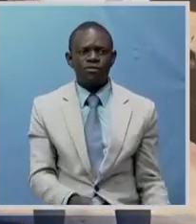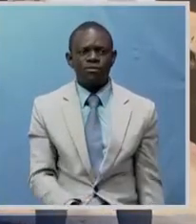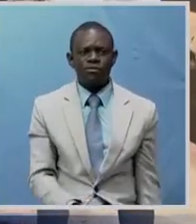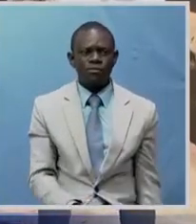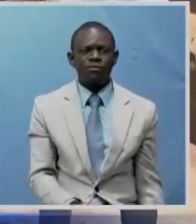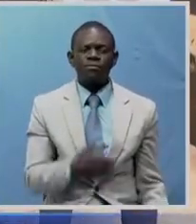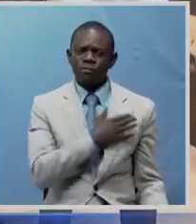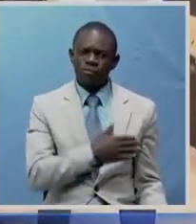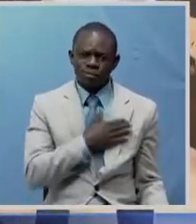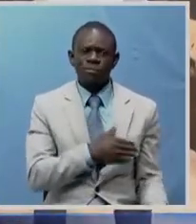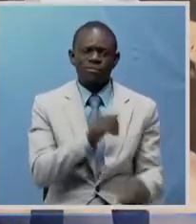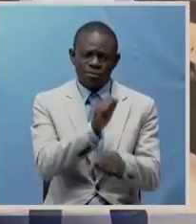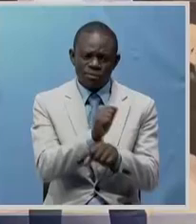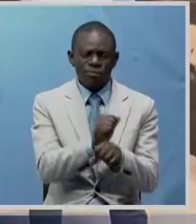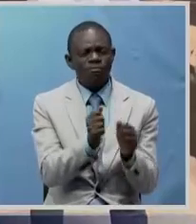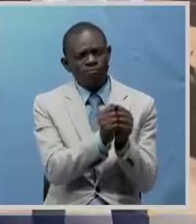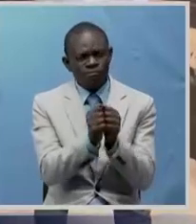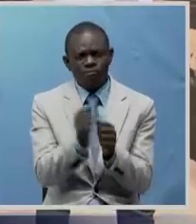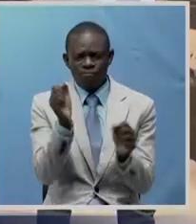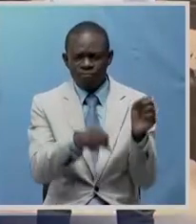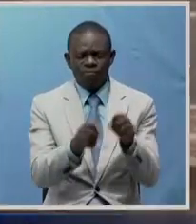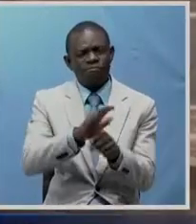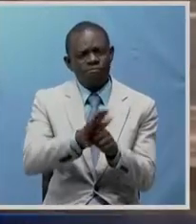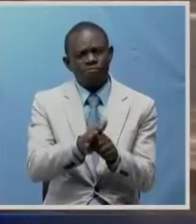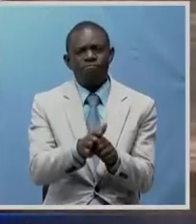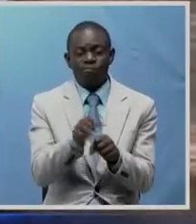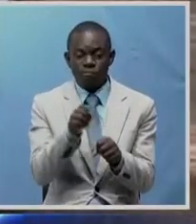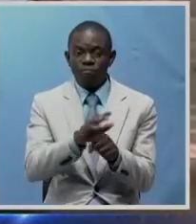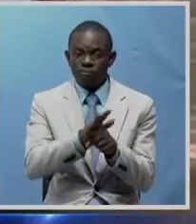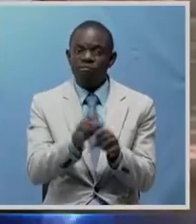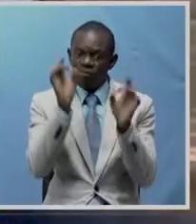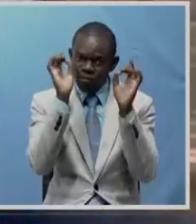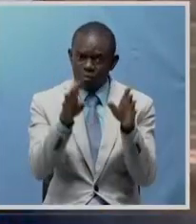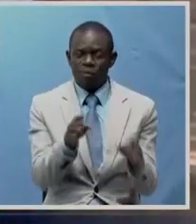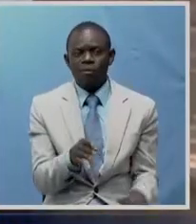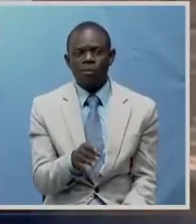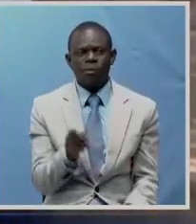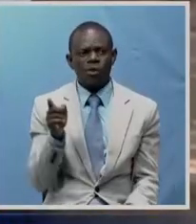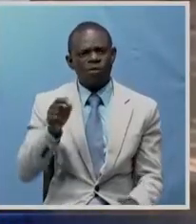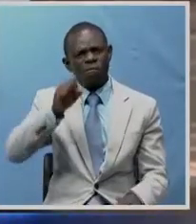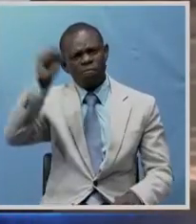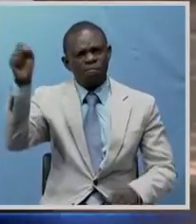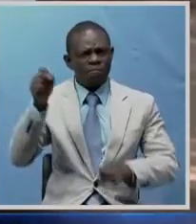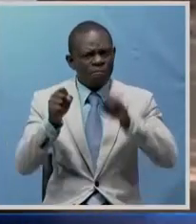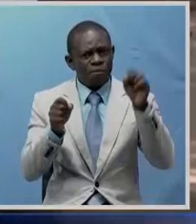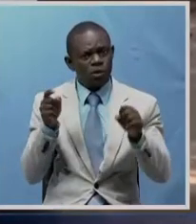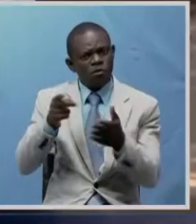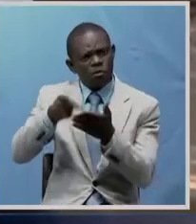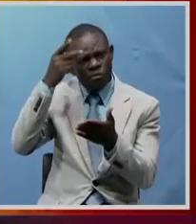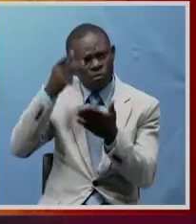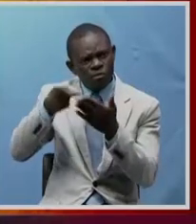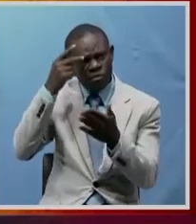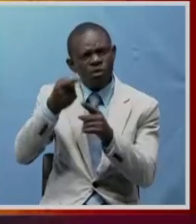Please, let us work together to combat this deadly disease. The poet group that is composed of pupils from St. Raphael Secondary